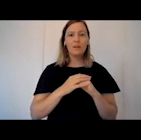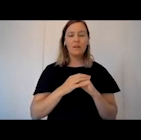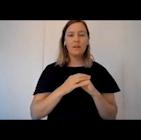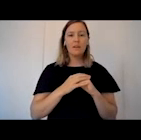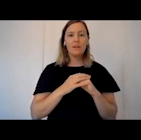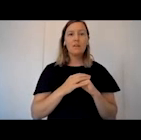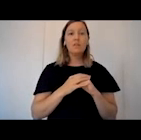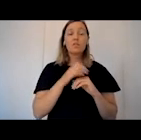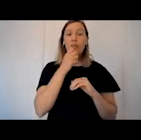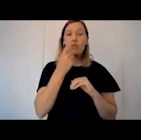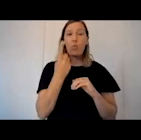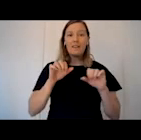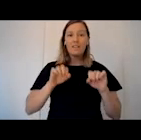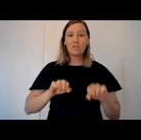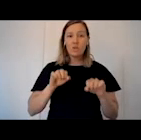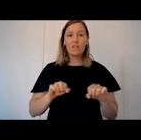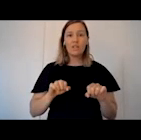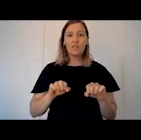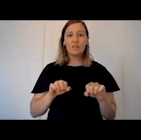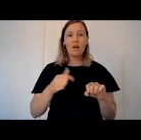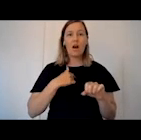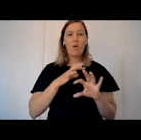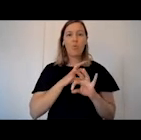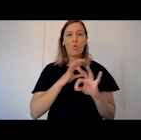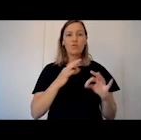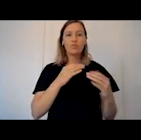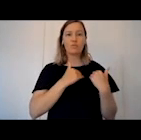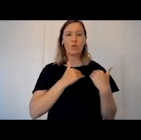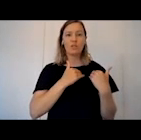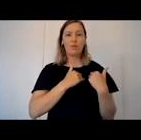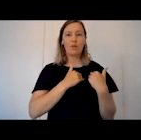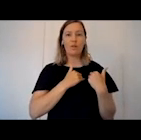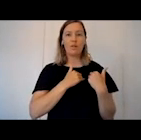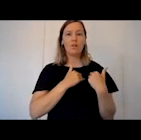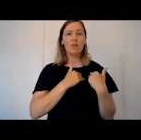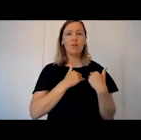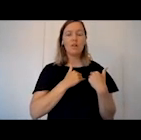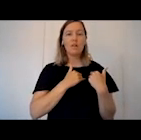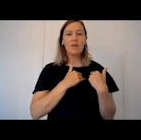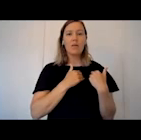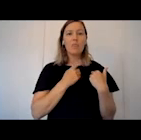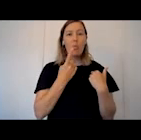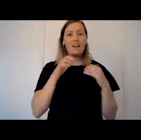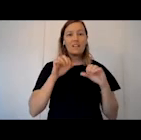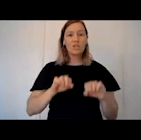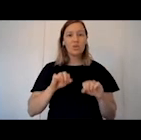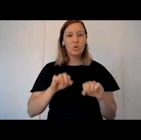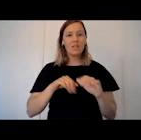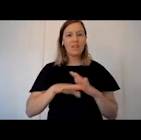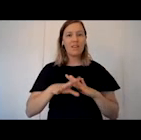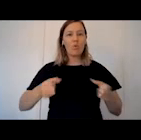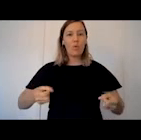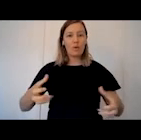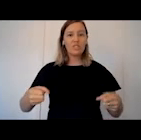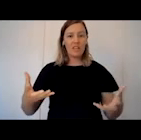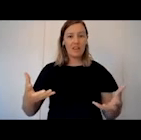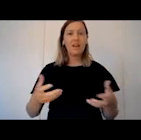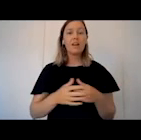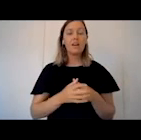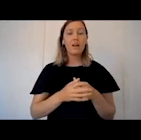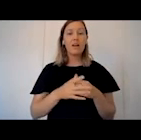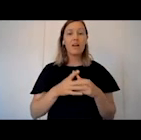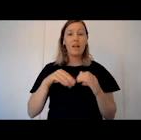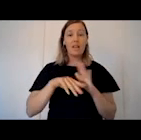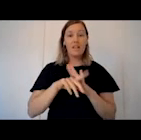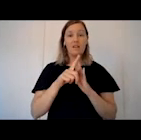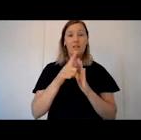students, I wasn't responsible for this, I don't claim any credit for it, but one of my students who's in a wheelchair at our law school found